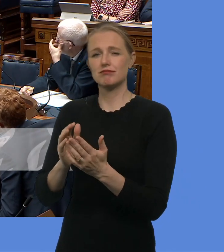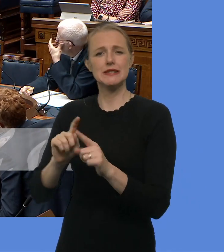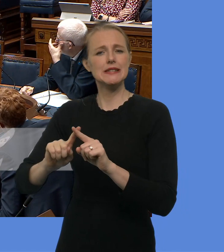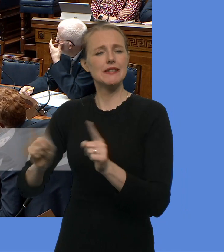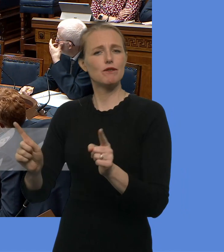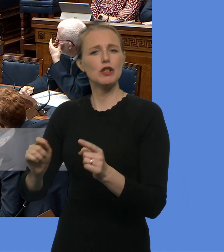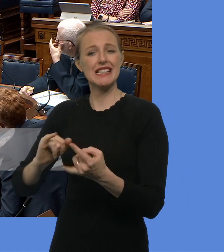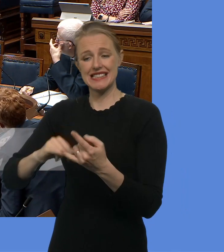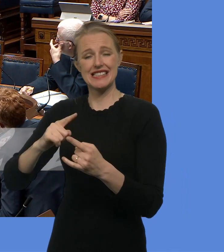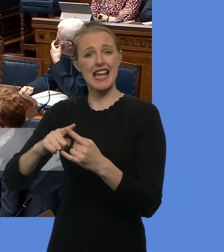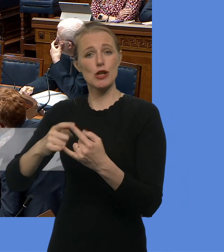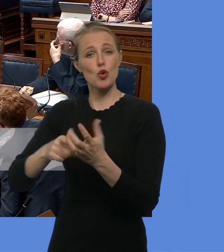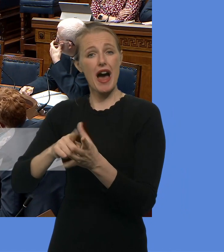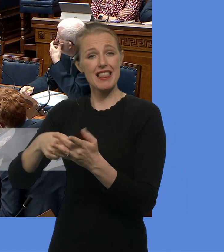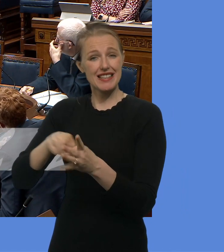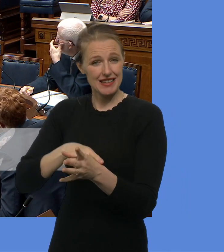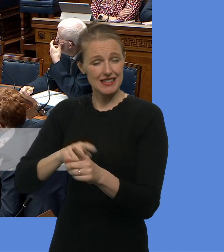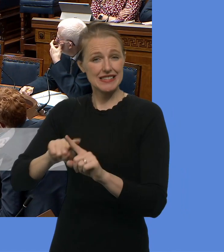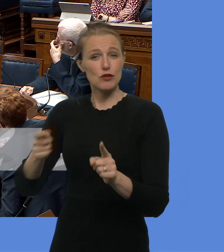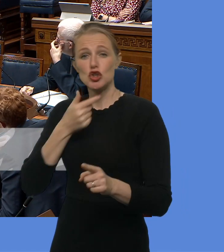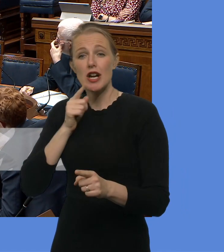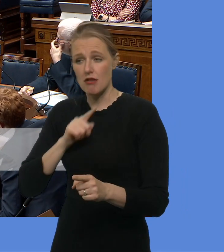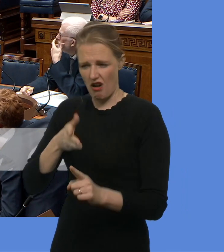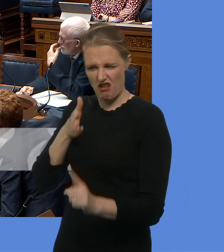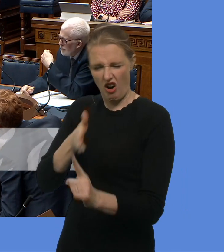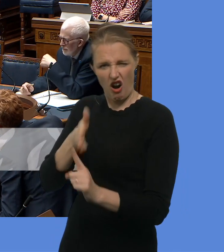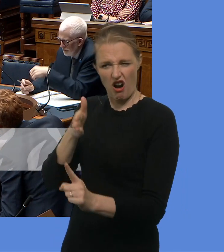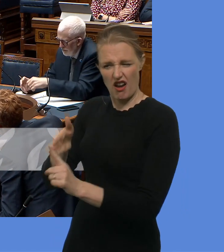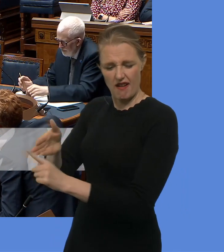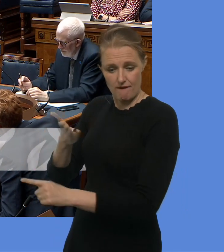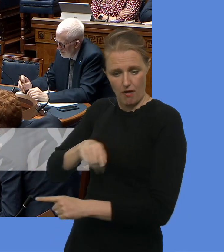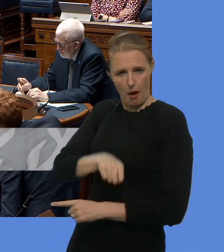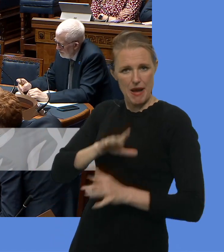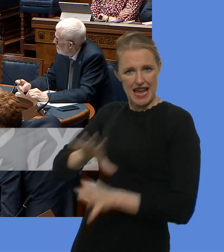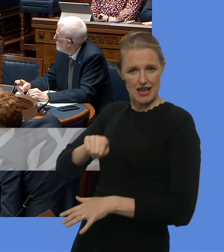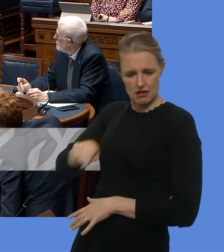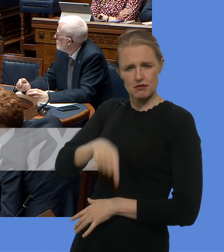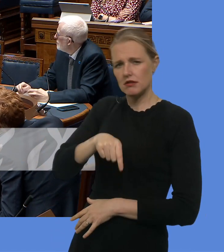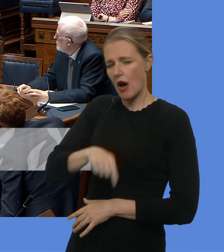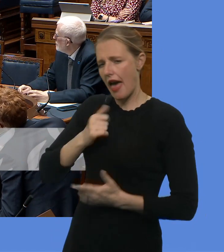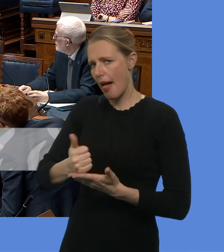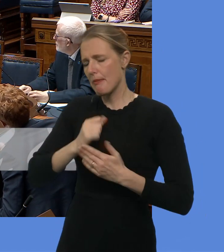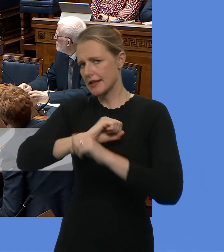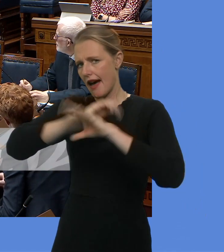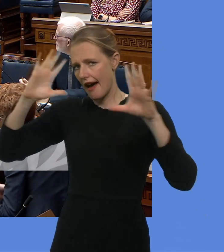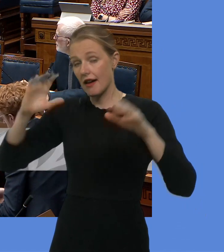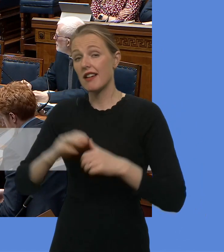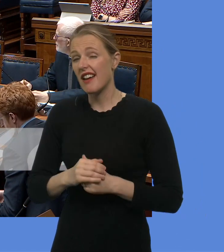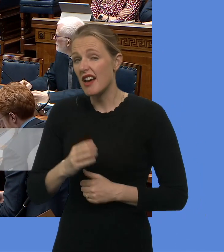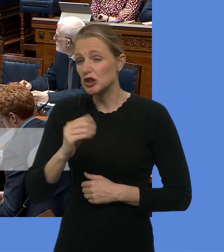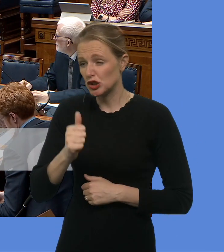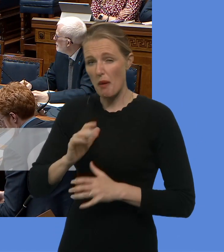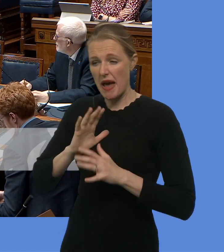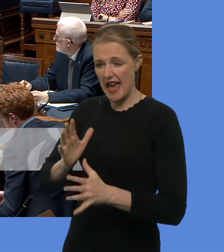different sexuality and gender are being targeted as a result of hate, some of which, I have to say, has been stirred up quite deliberately by